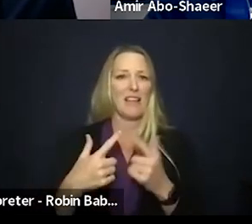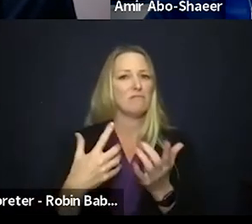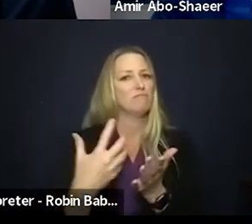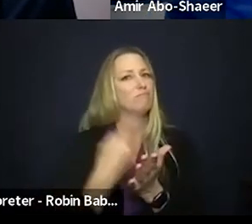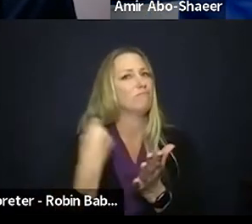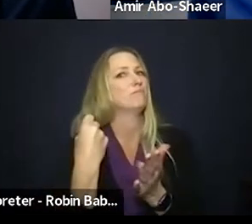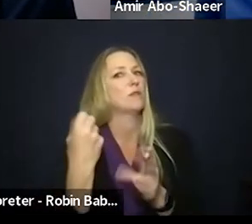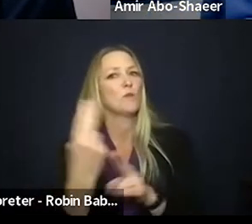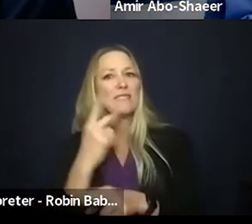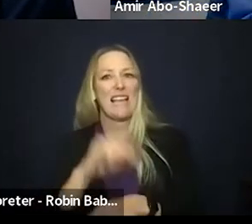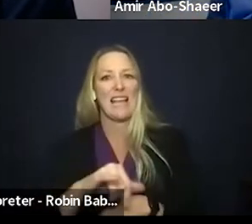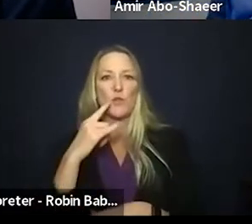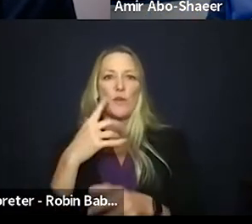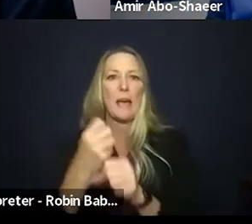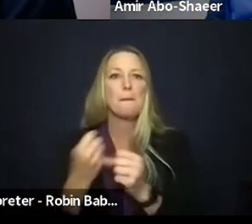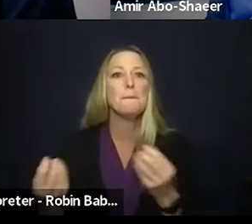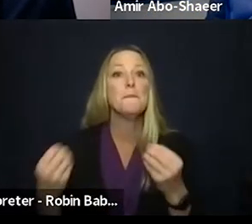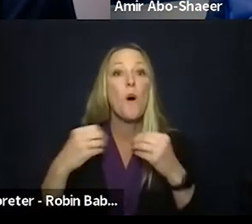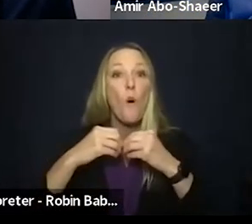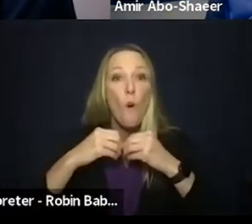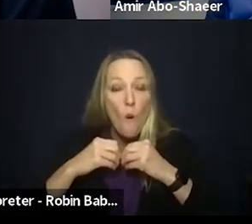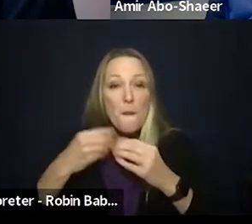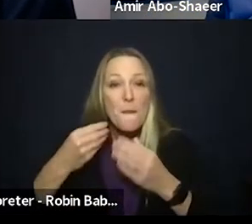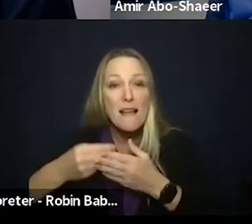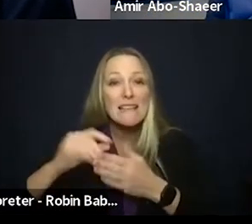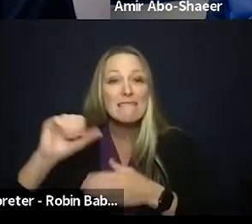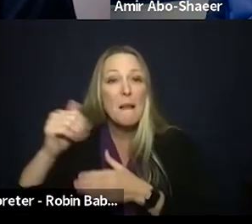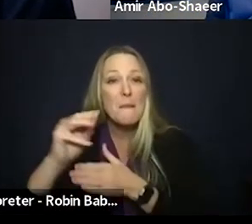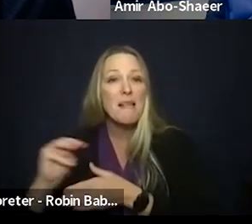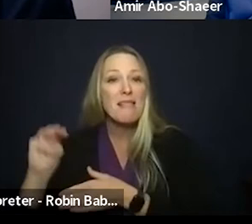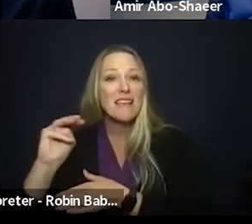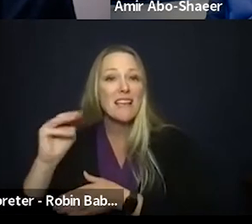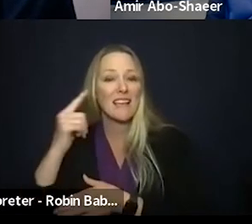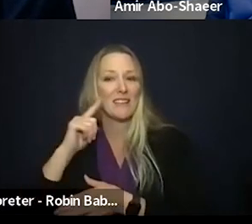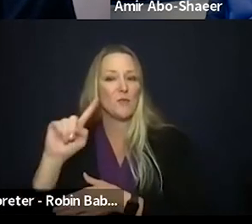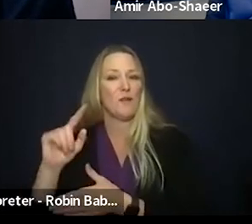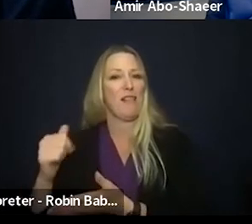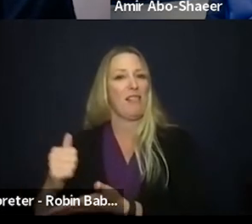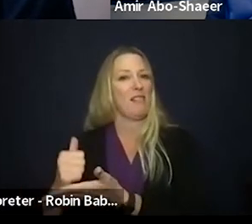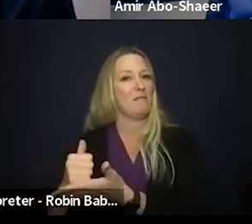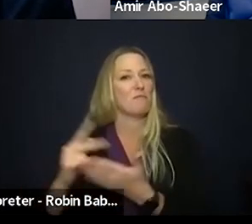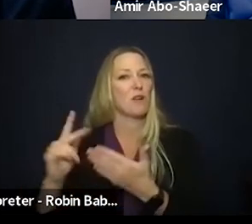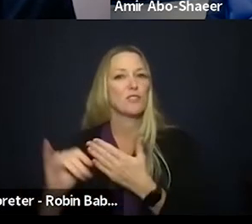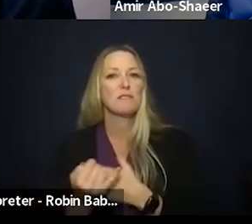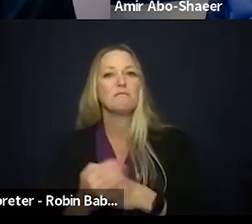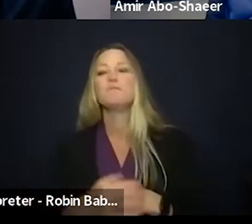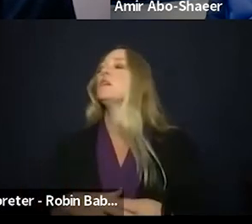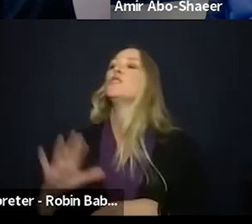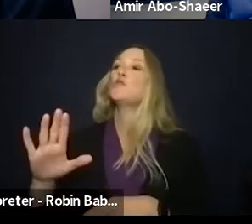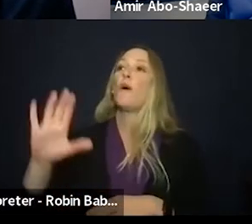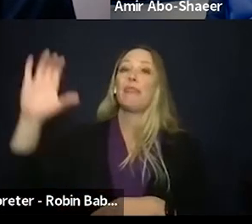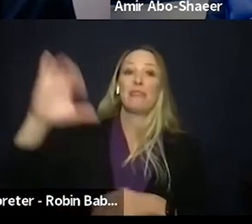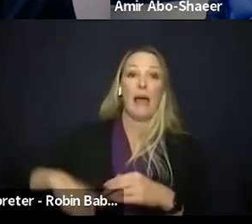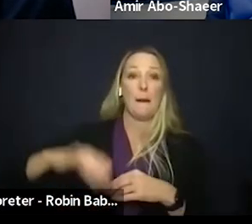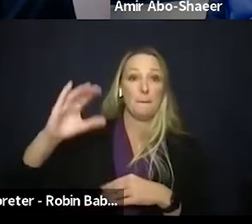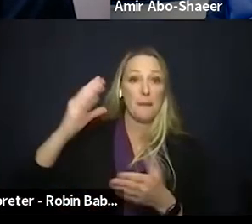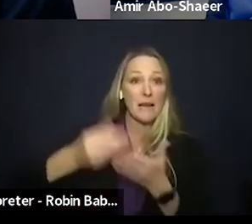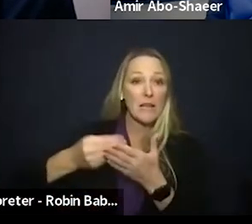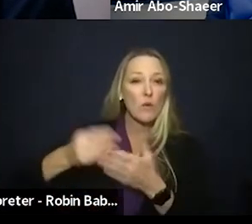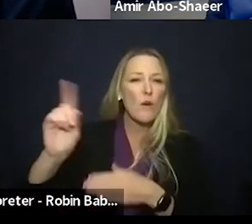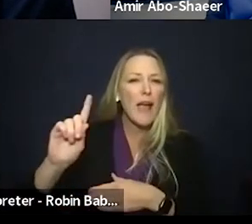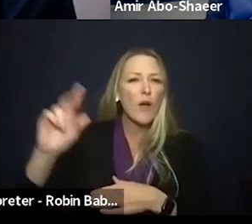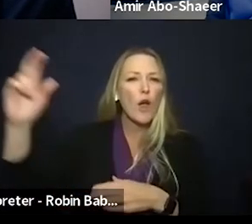additional 10 million in external funding for the project and that and external funding came from grants